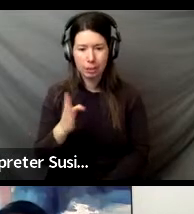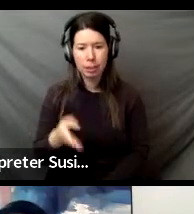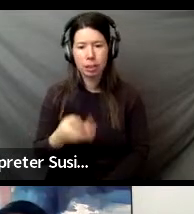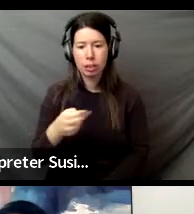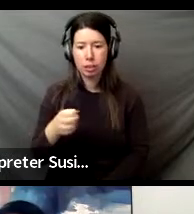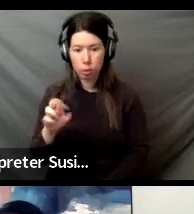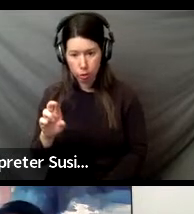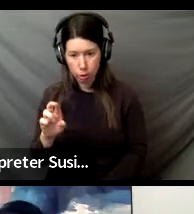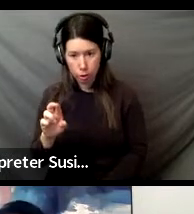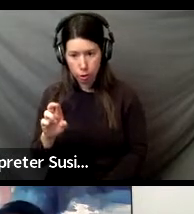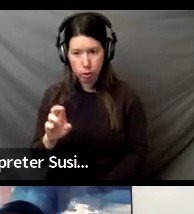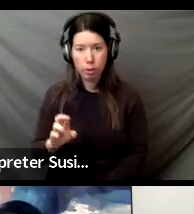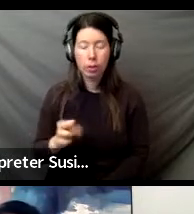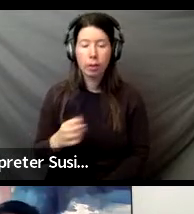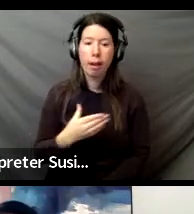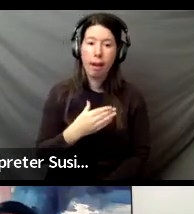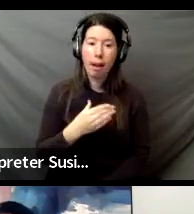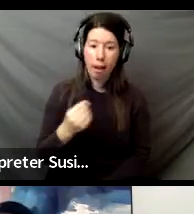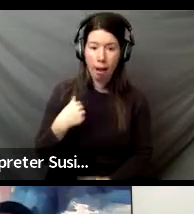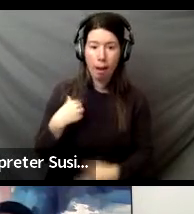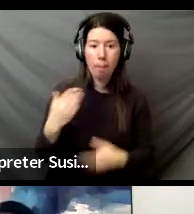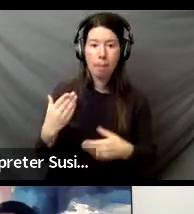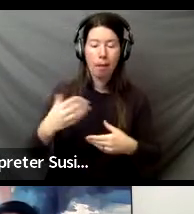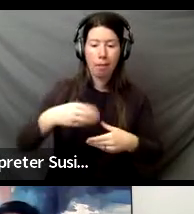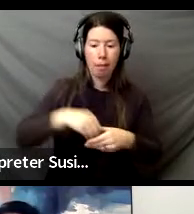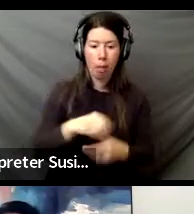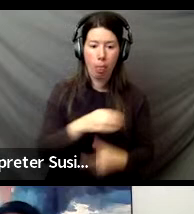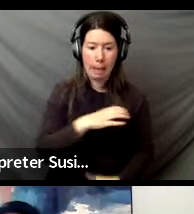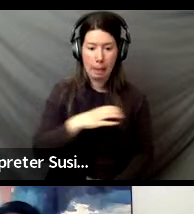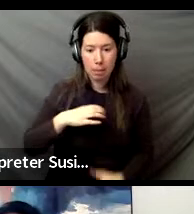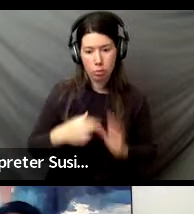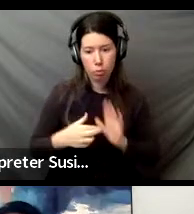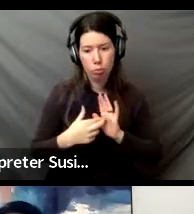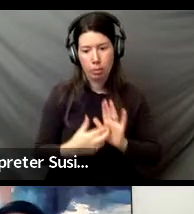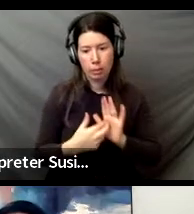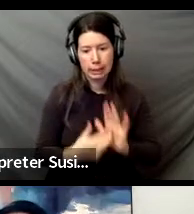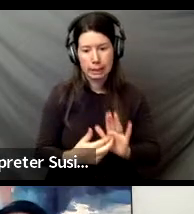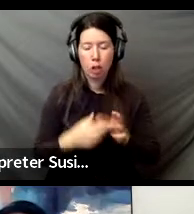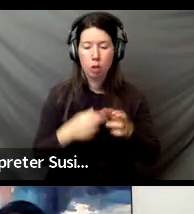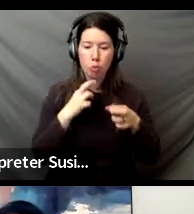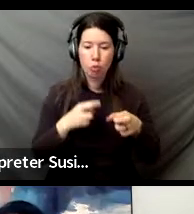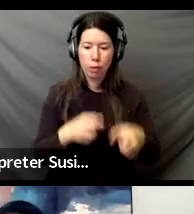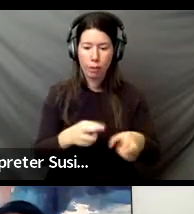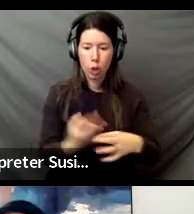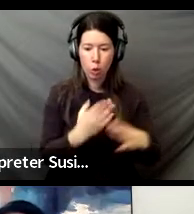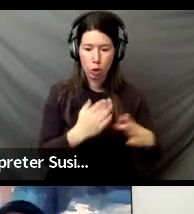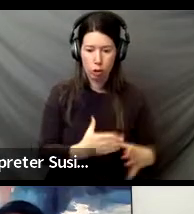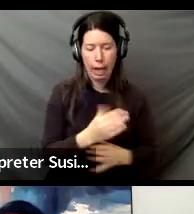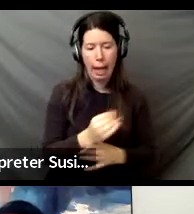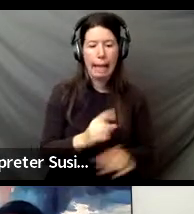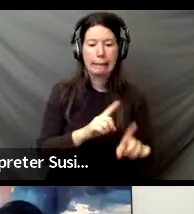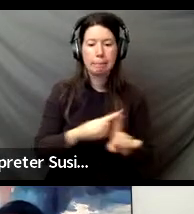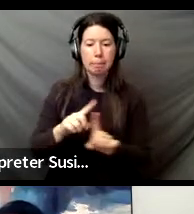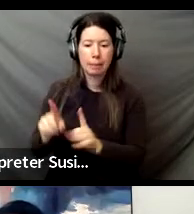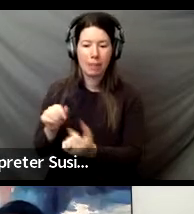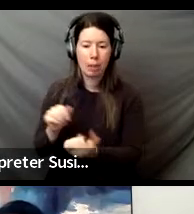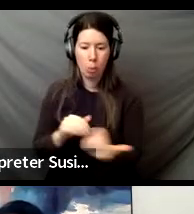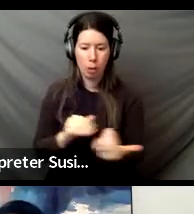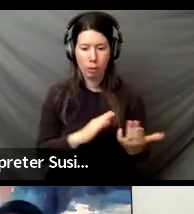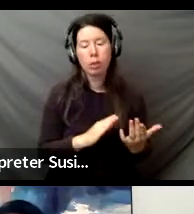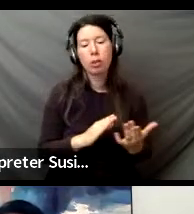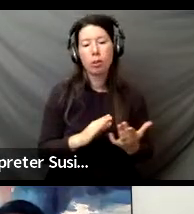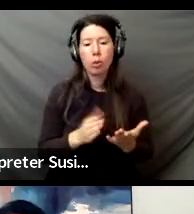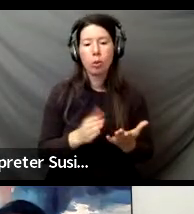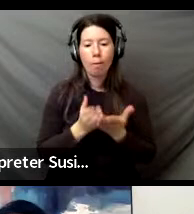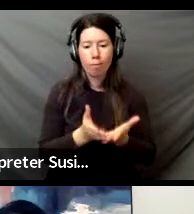I am, on the committee representing the river users and multimodal freight users for the